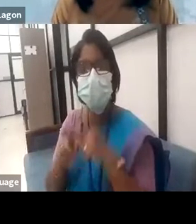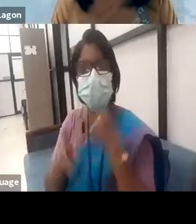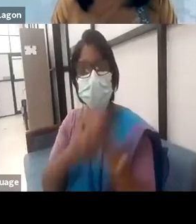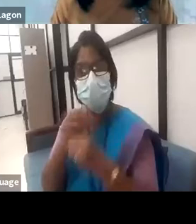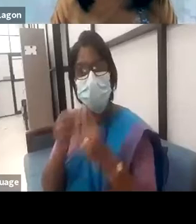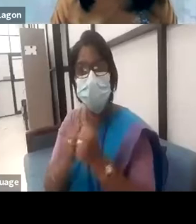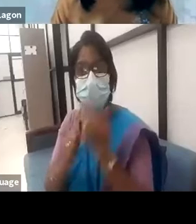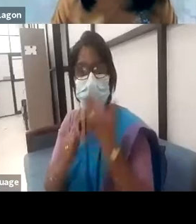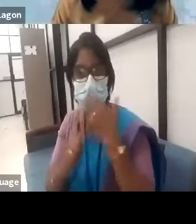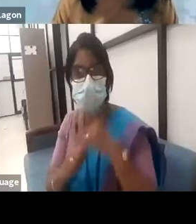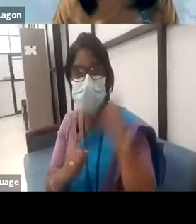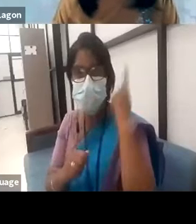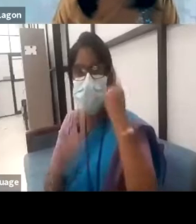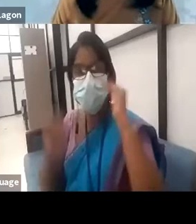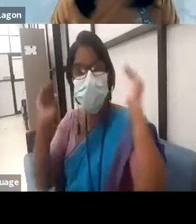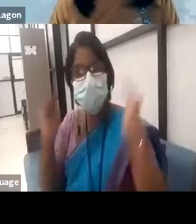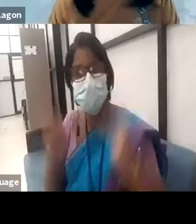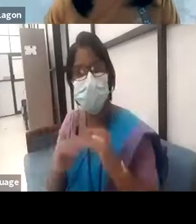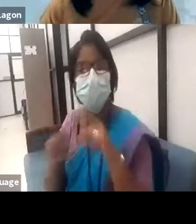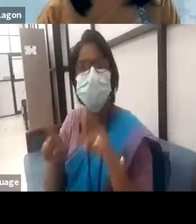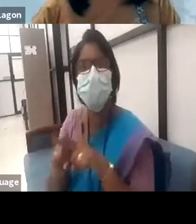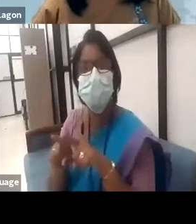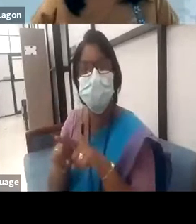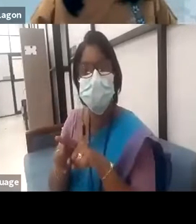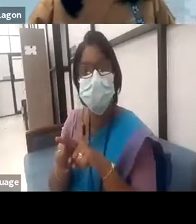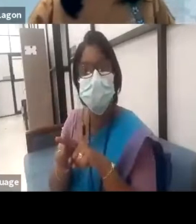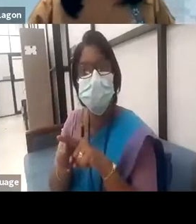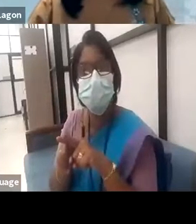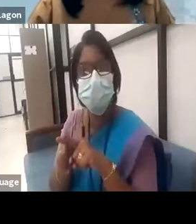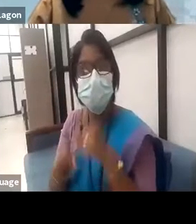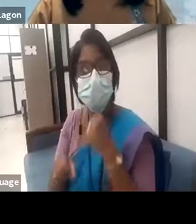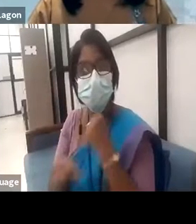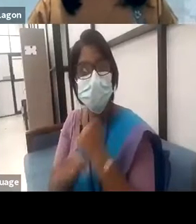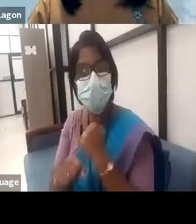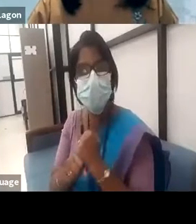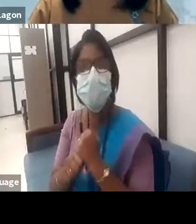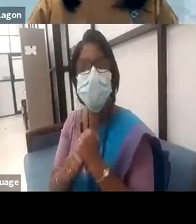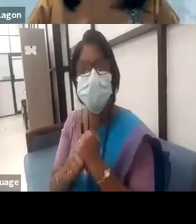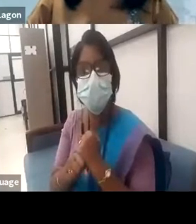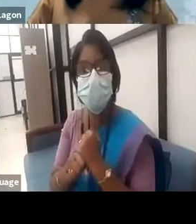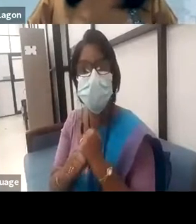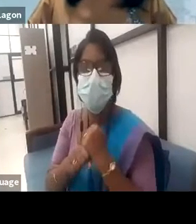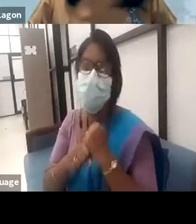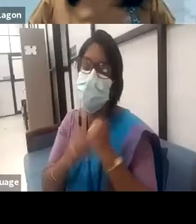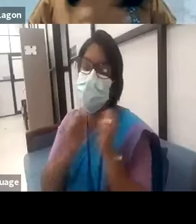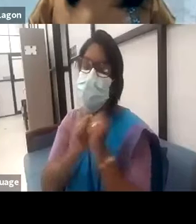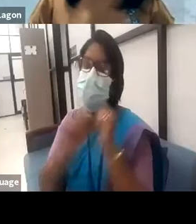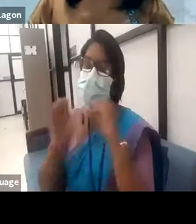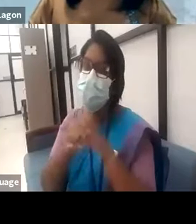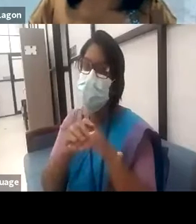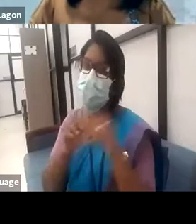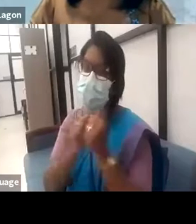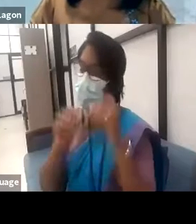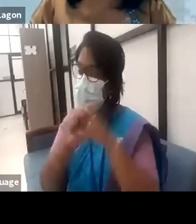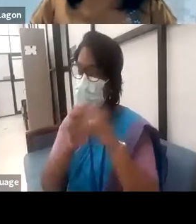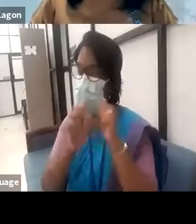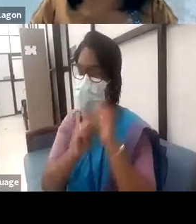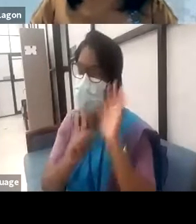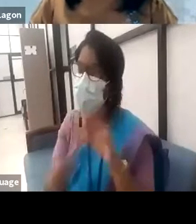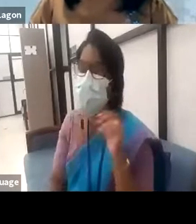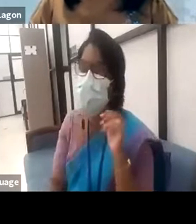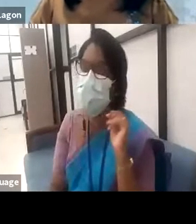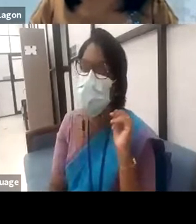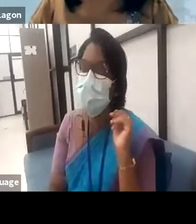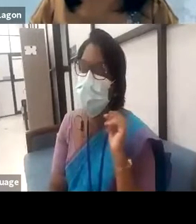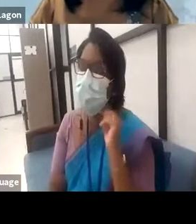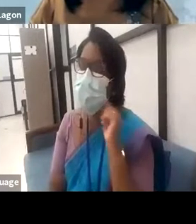government or donor funding. They lack appreciation for quality control.